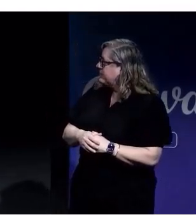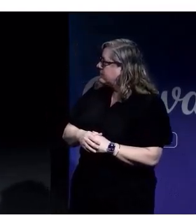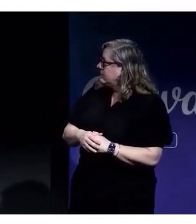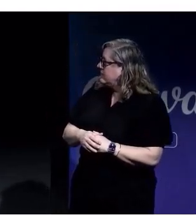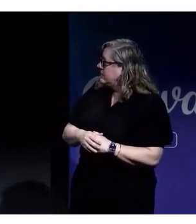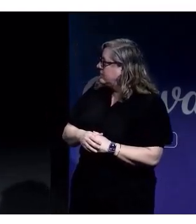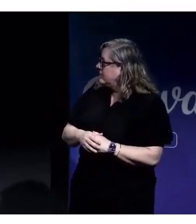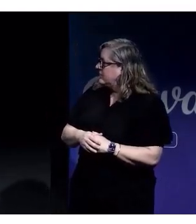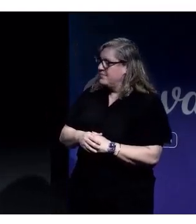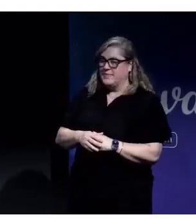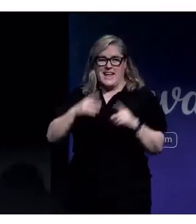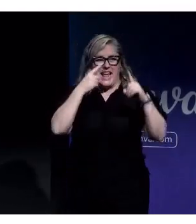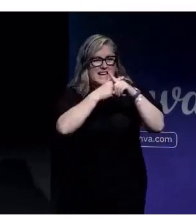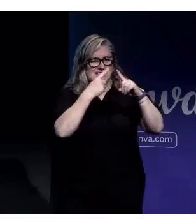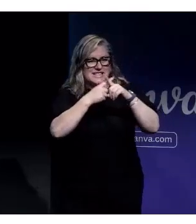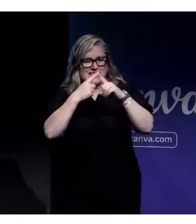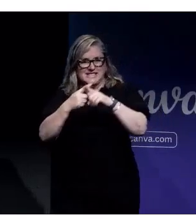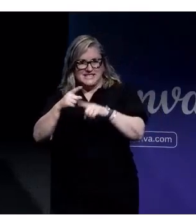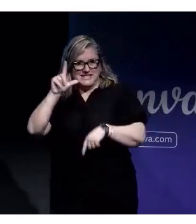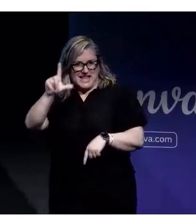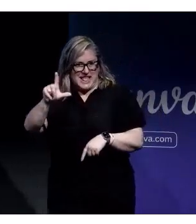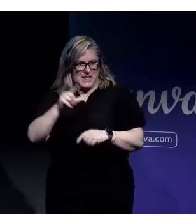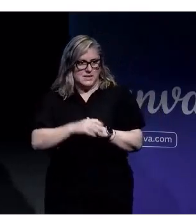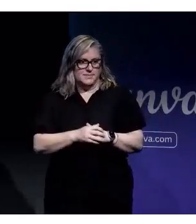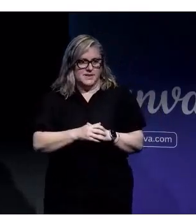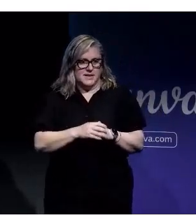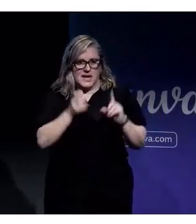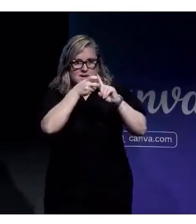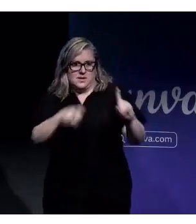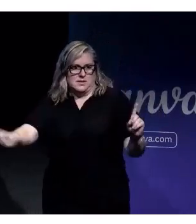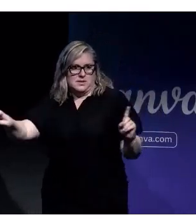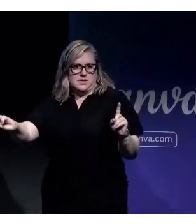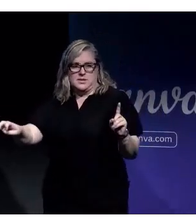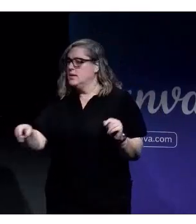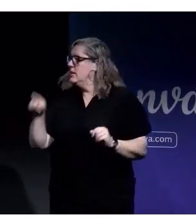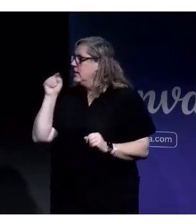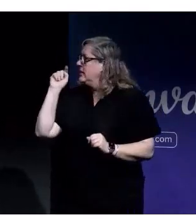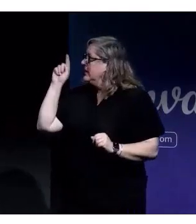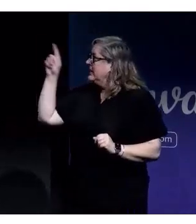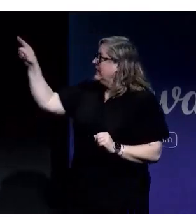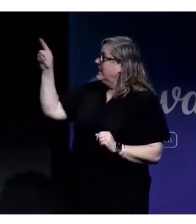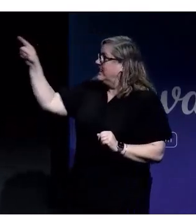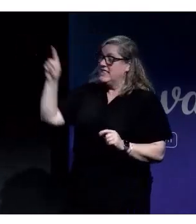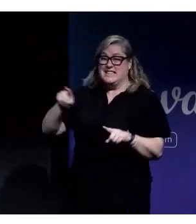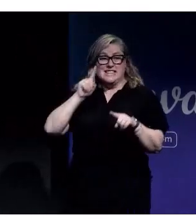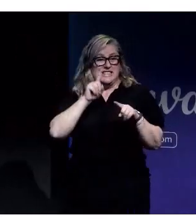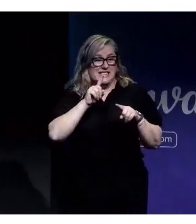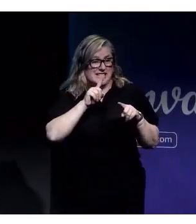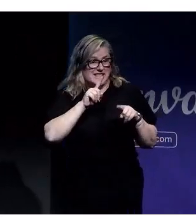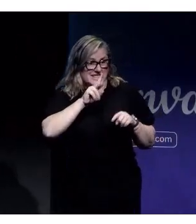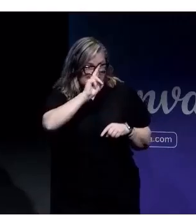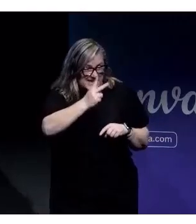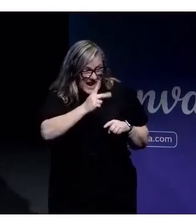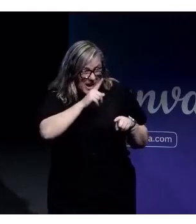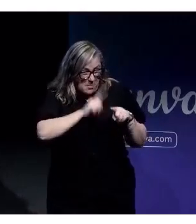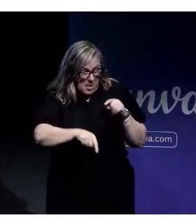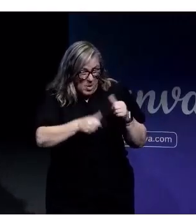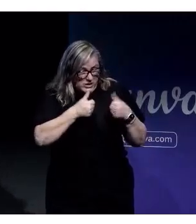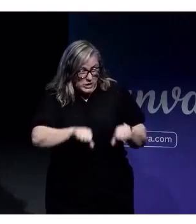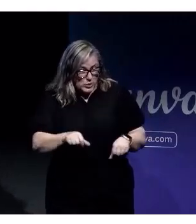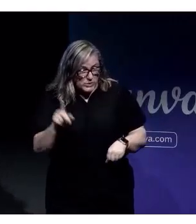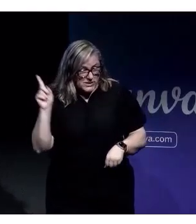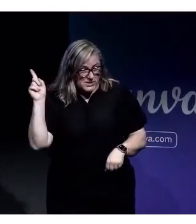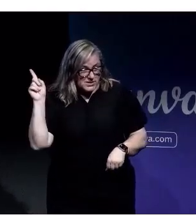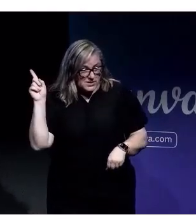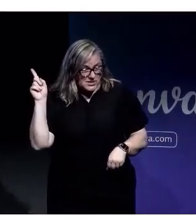So yeah, XXX large. Segue, this guy is the 2nd most used text size behind default.